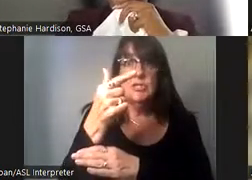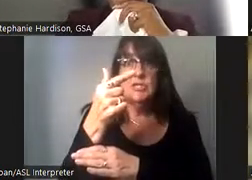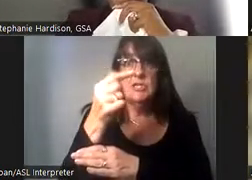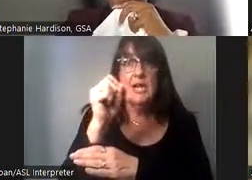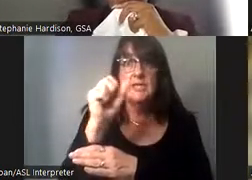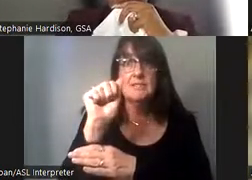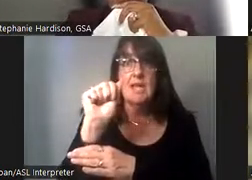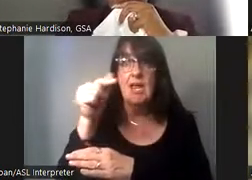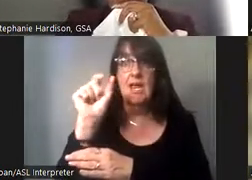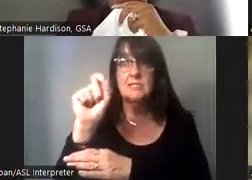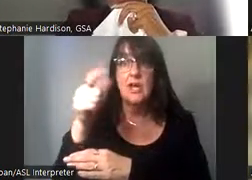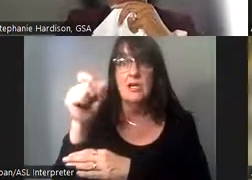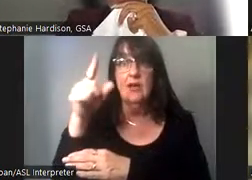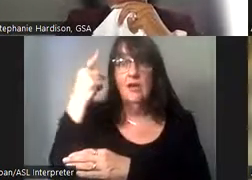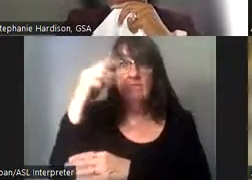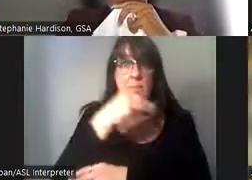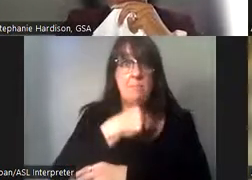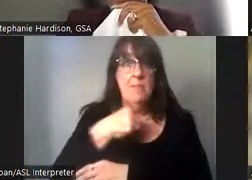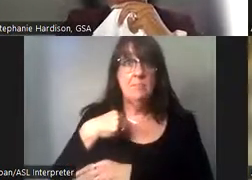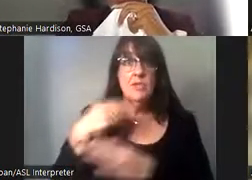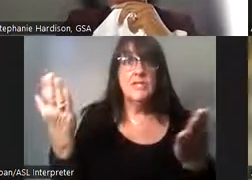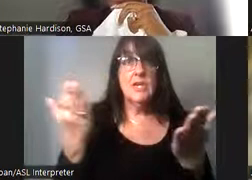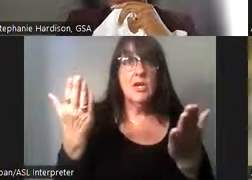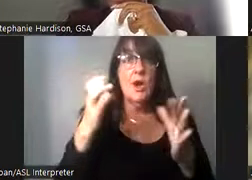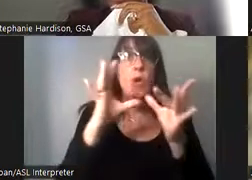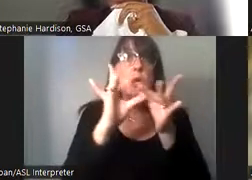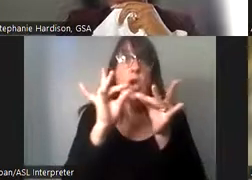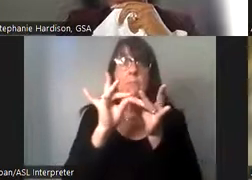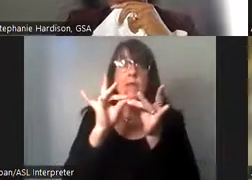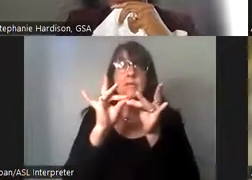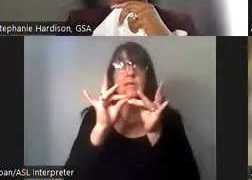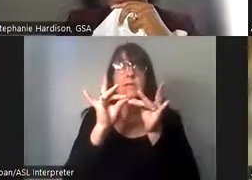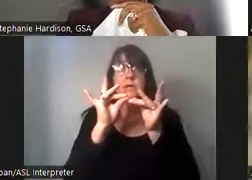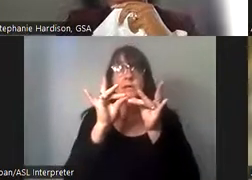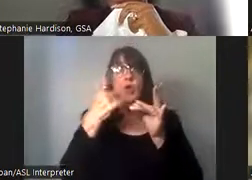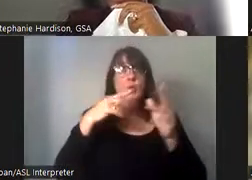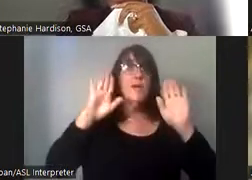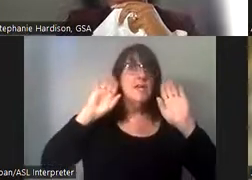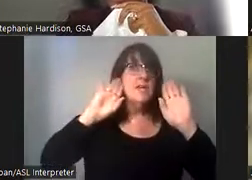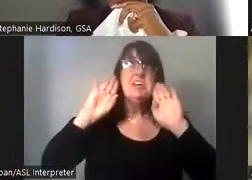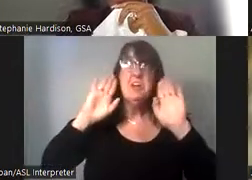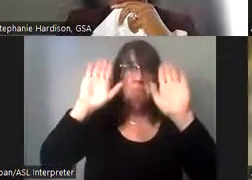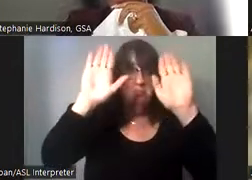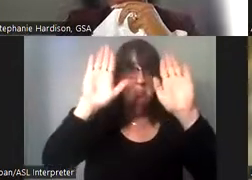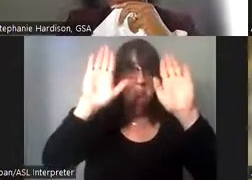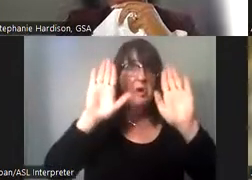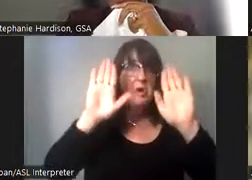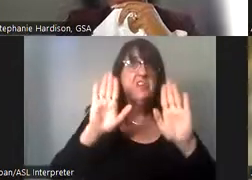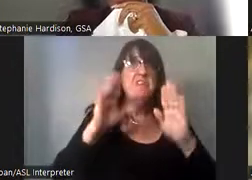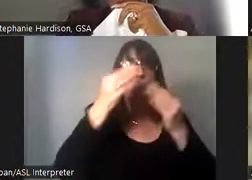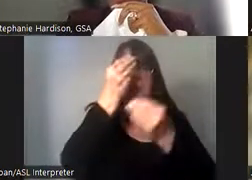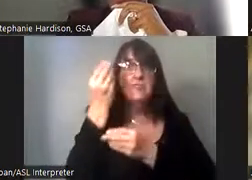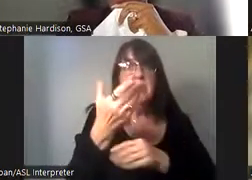gapfac@gsa.gov. For the members, I wanted to also comment that as we're hearing a lot of great input here from our GSA